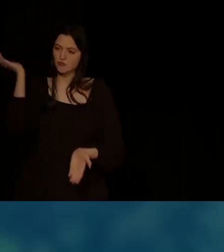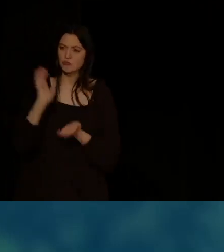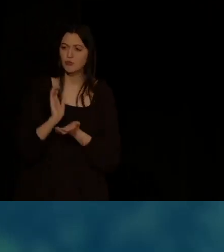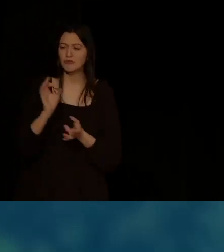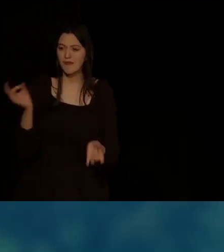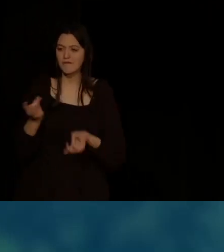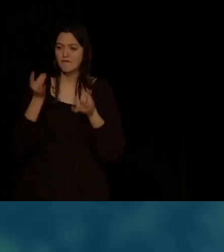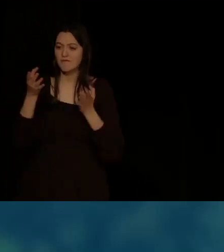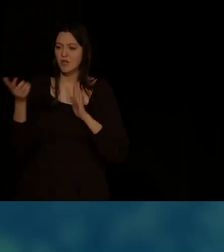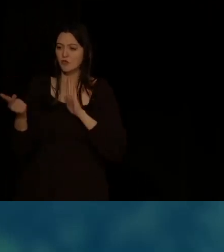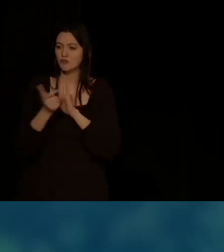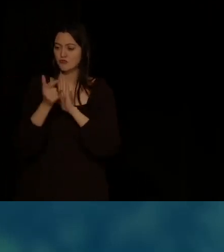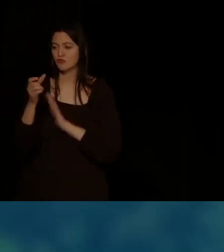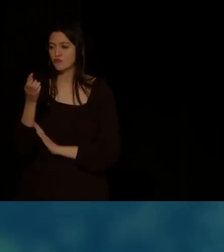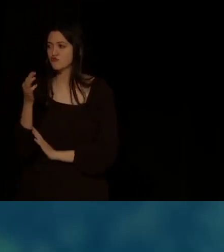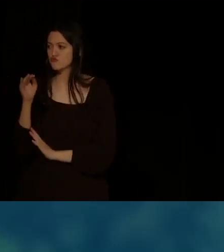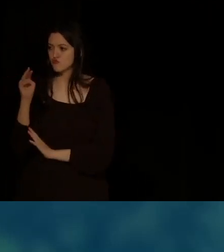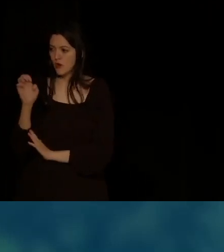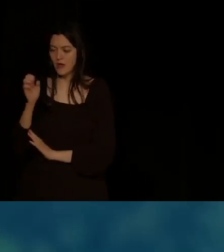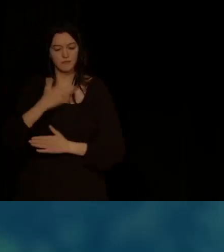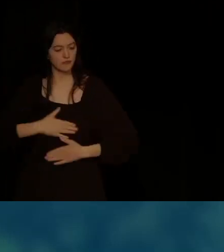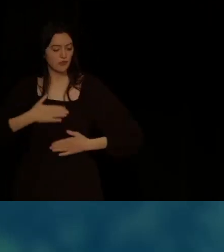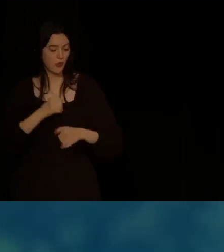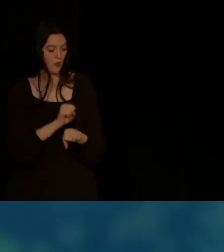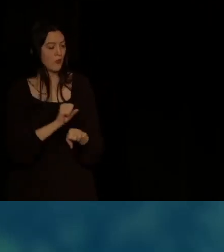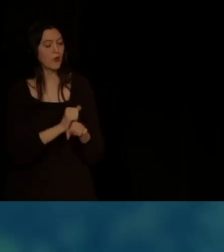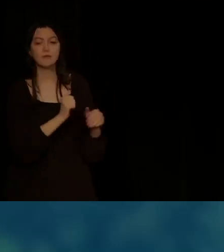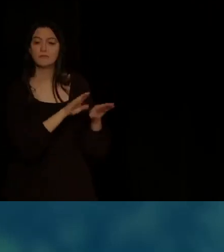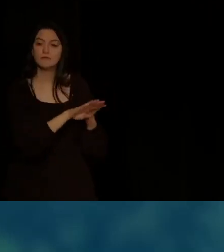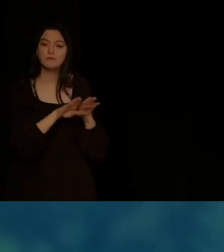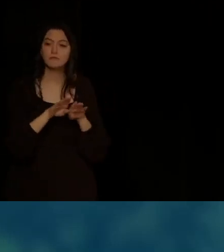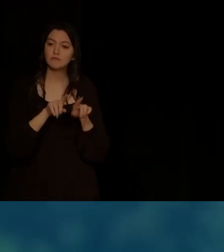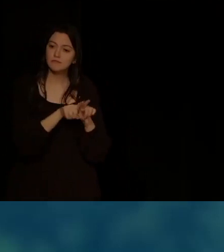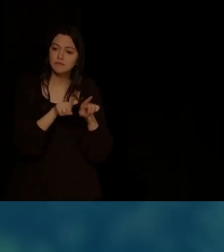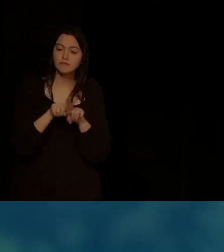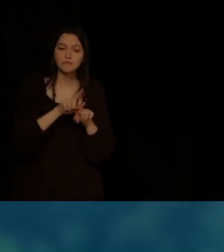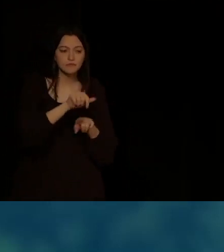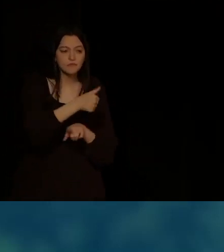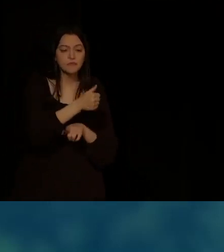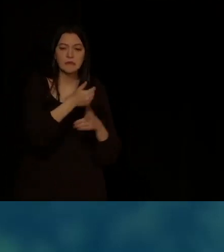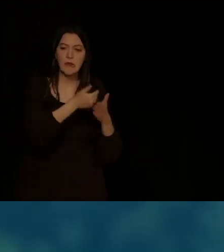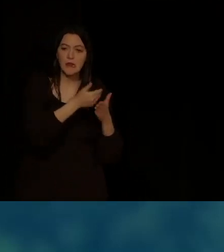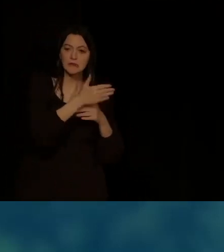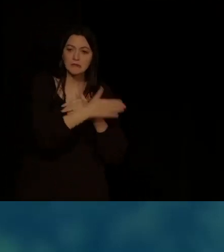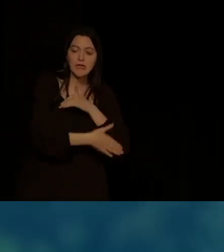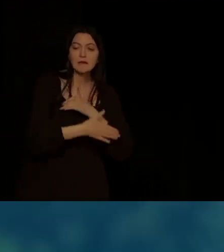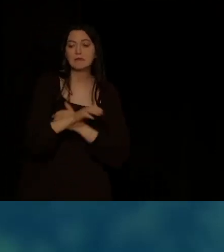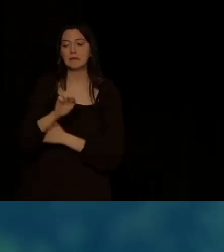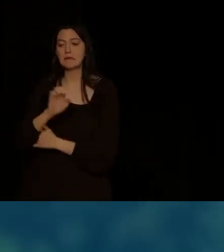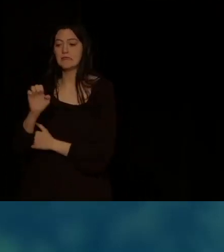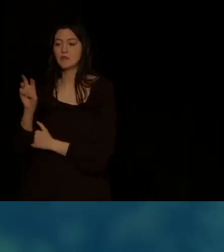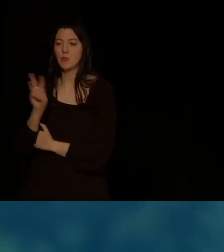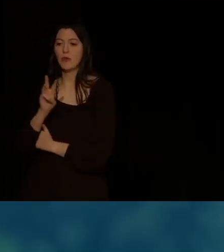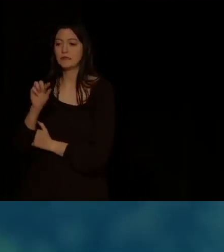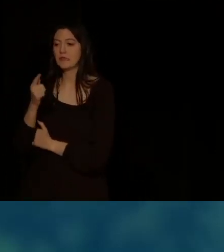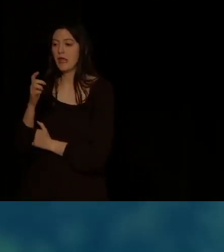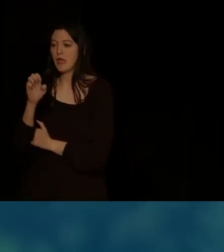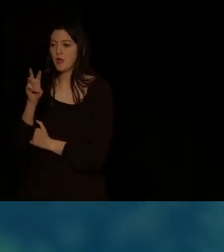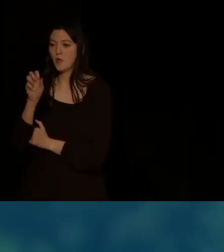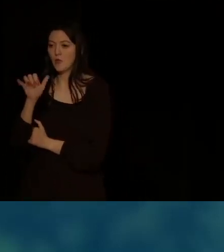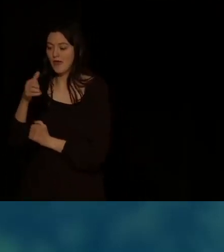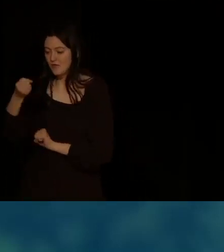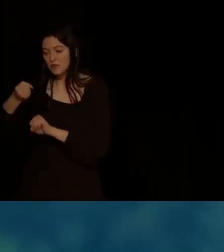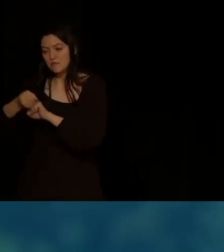crime. And I appreciate the work of my colleagues in neighboring counties and East-West Gateway for sponsoring